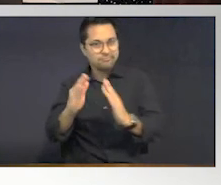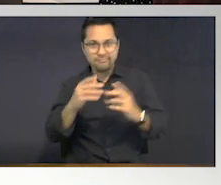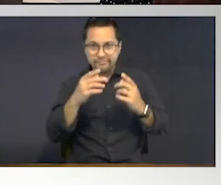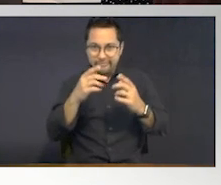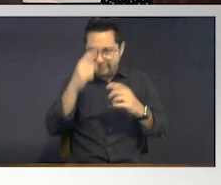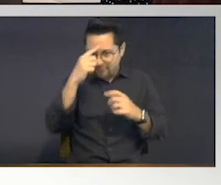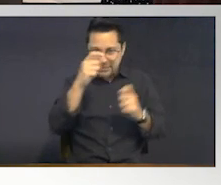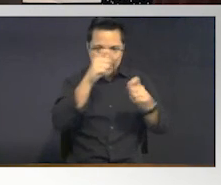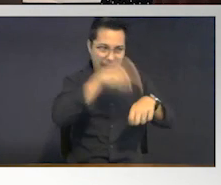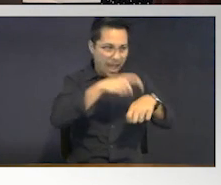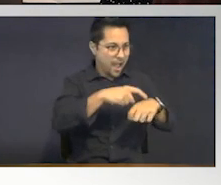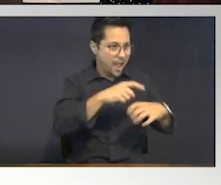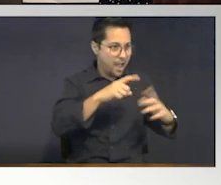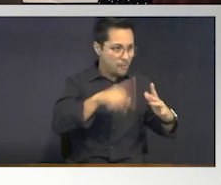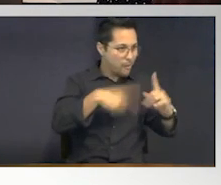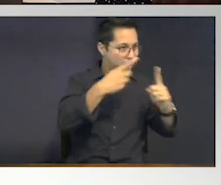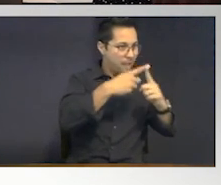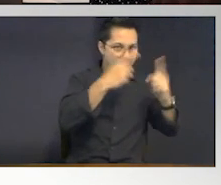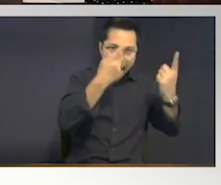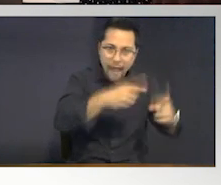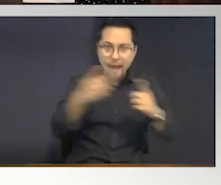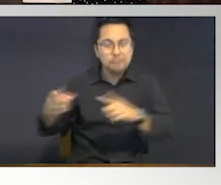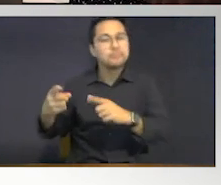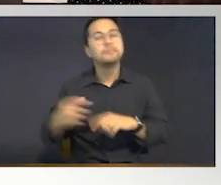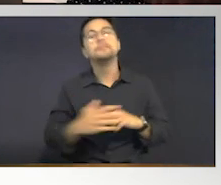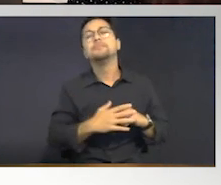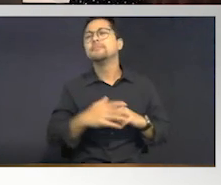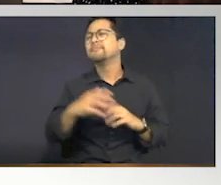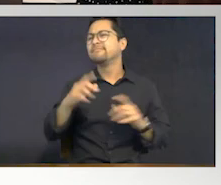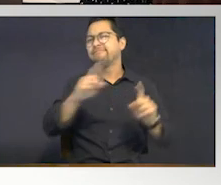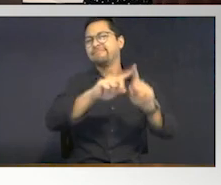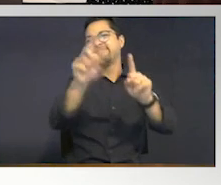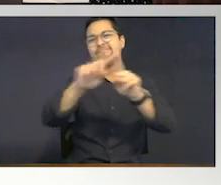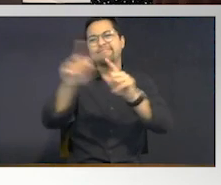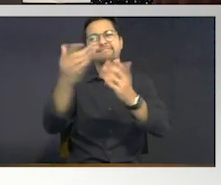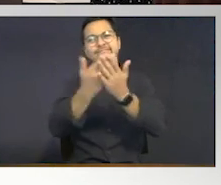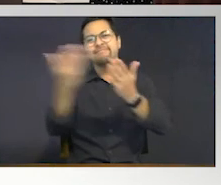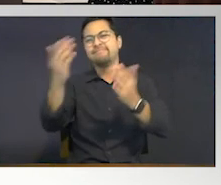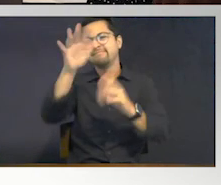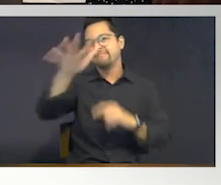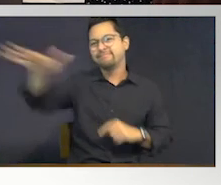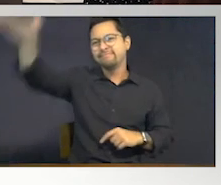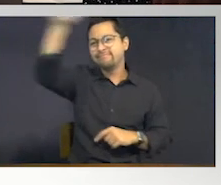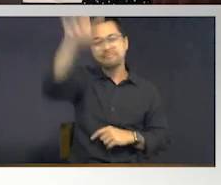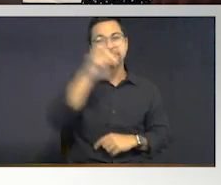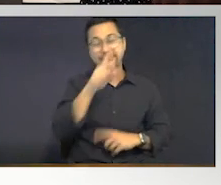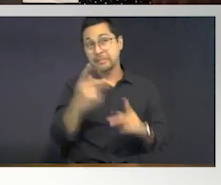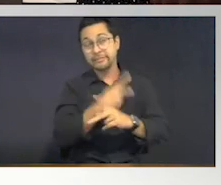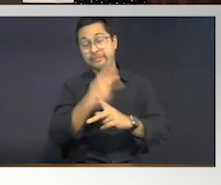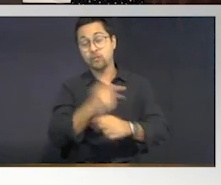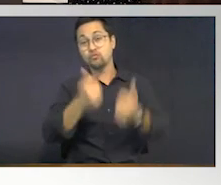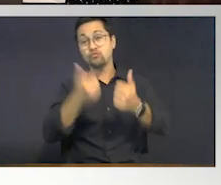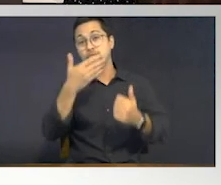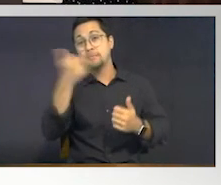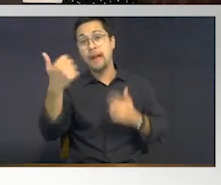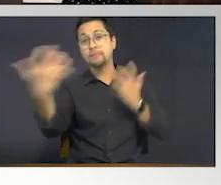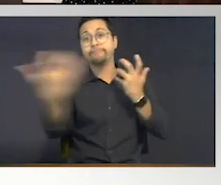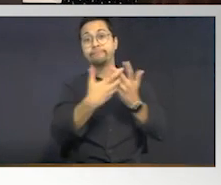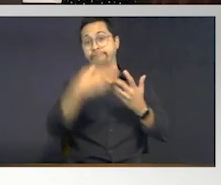like that, but there's a lot of different things out there, and really just finding, you know, what works for you.